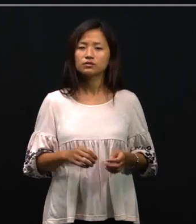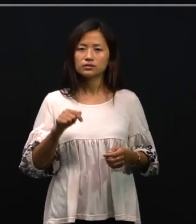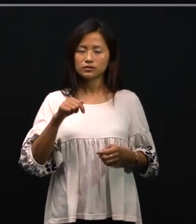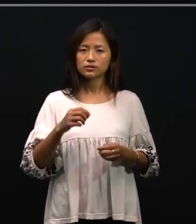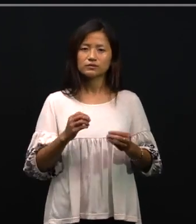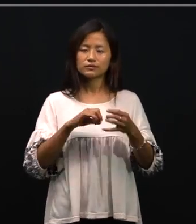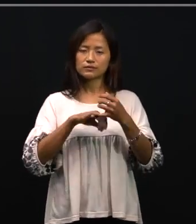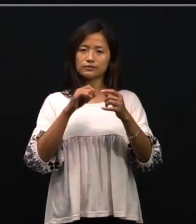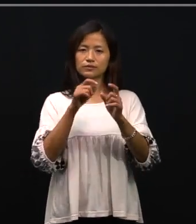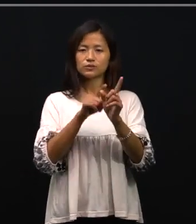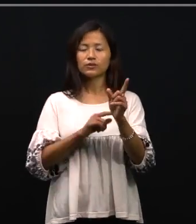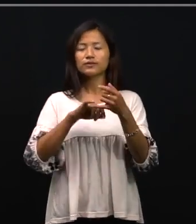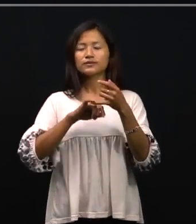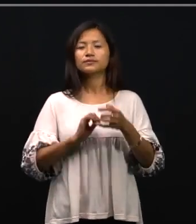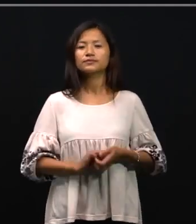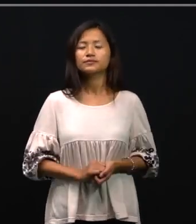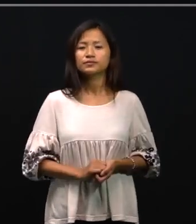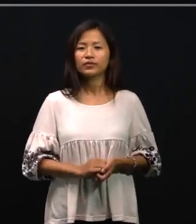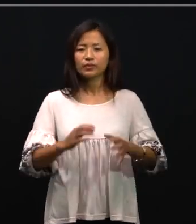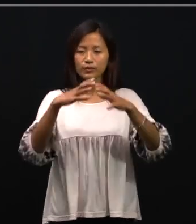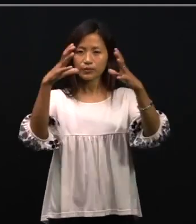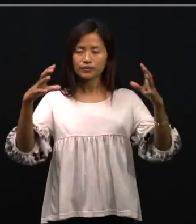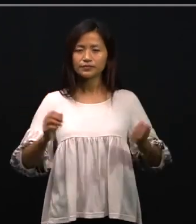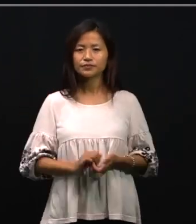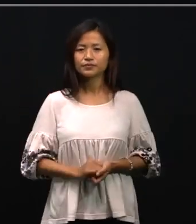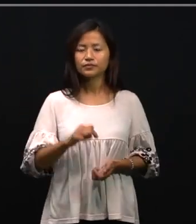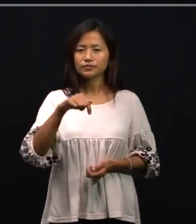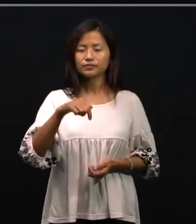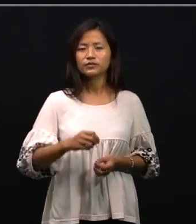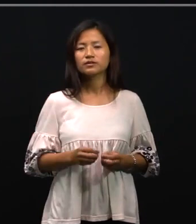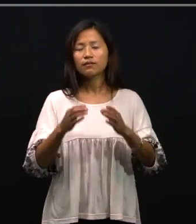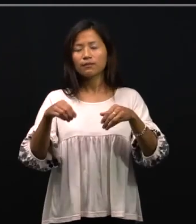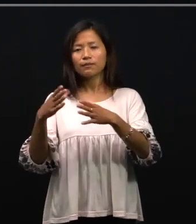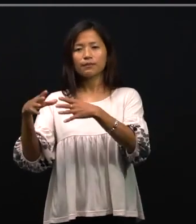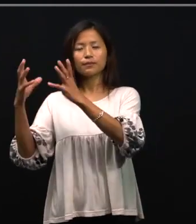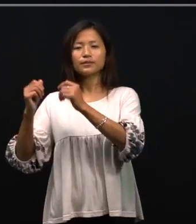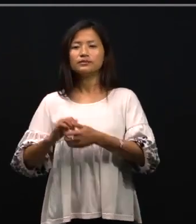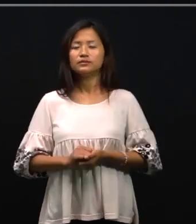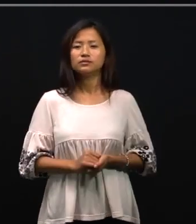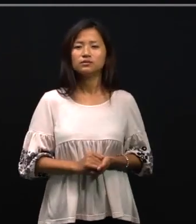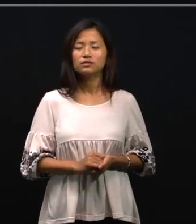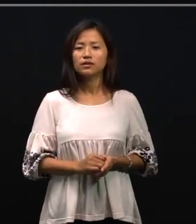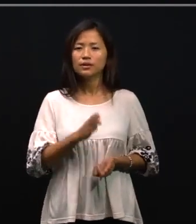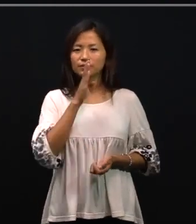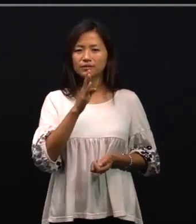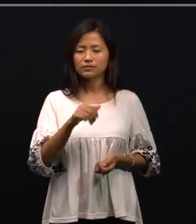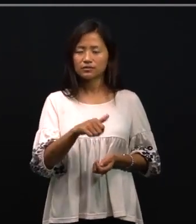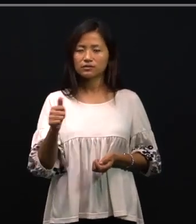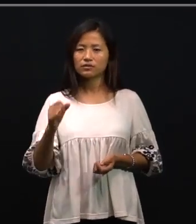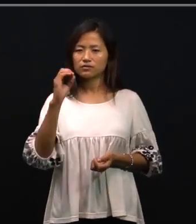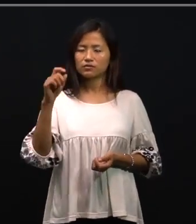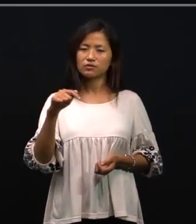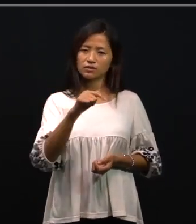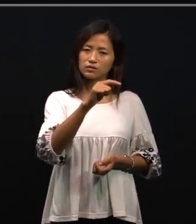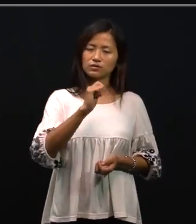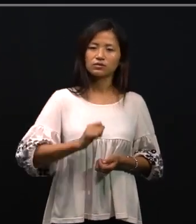of nomenclature. So this naming of plants or be any kind of organisms, it is